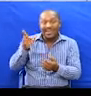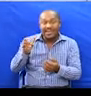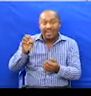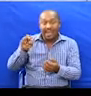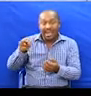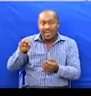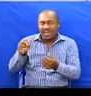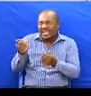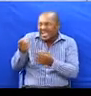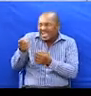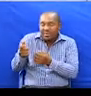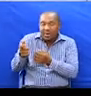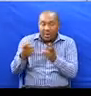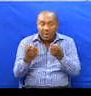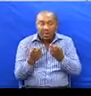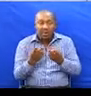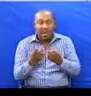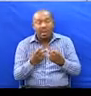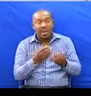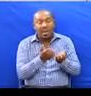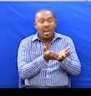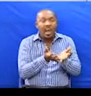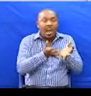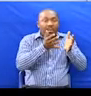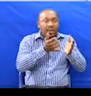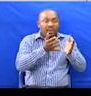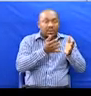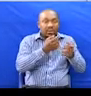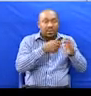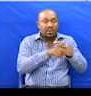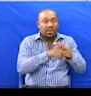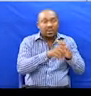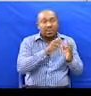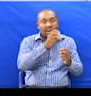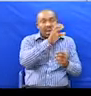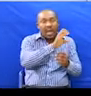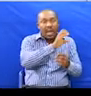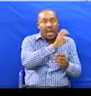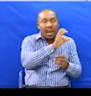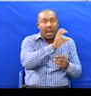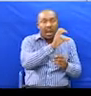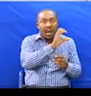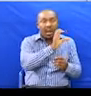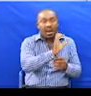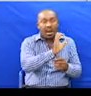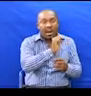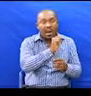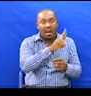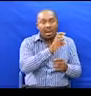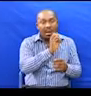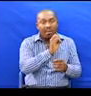is smaller as compared to the amount of oxygen that is present in what? In carbohydrate. But the elements that makes them are the